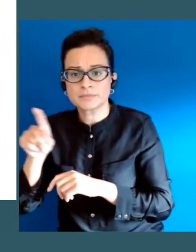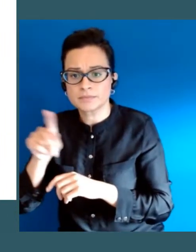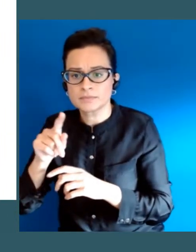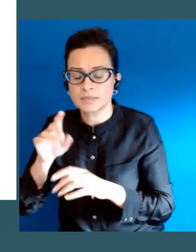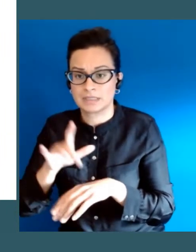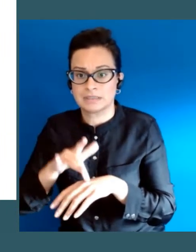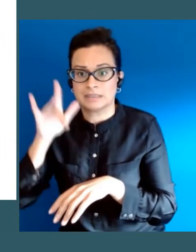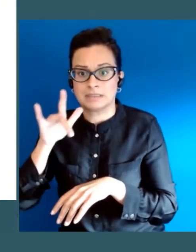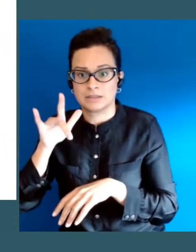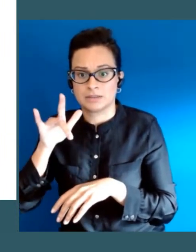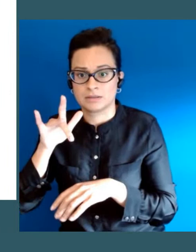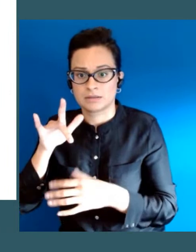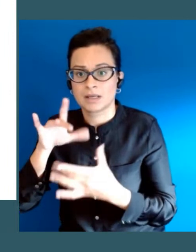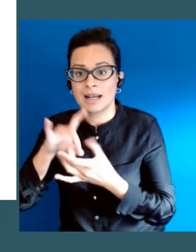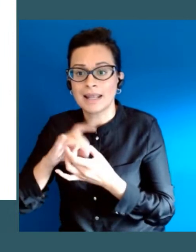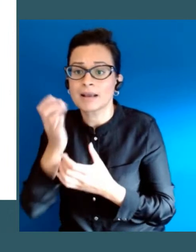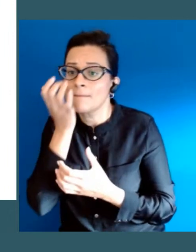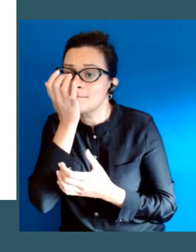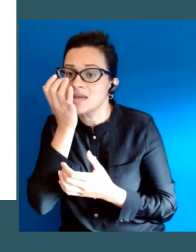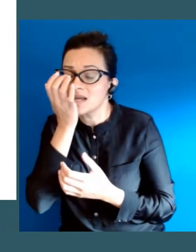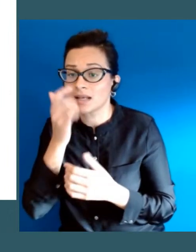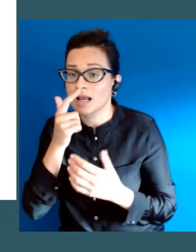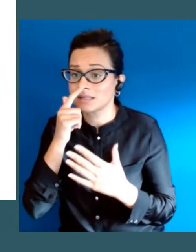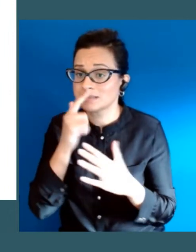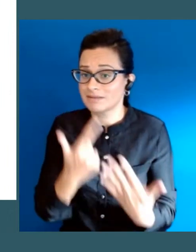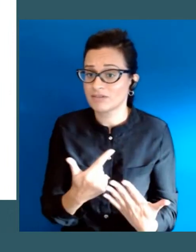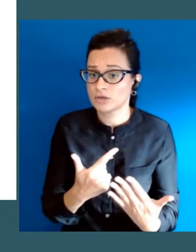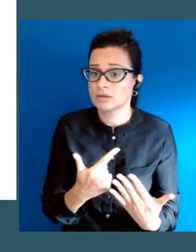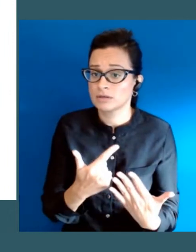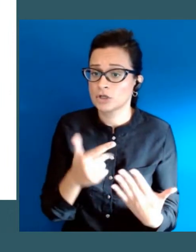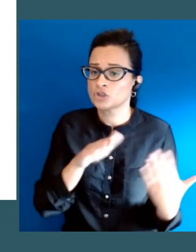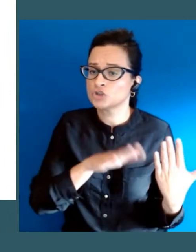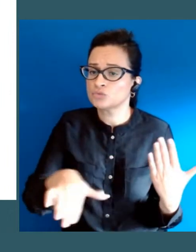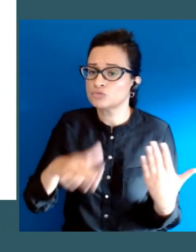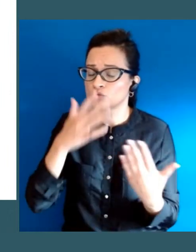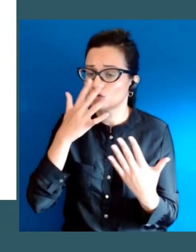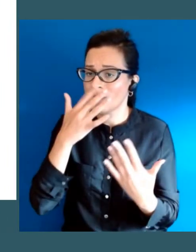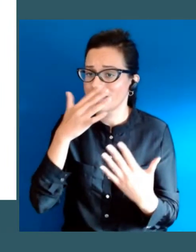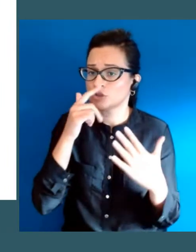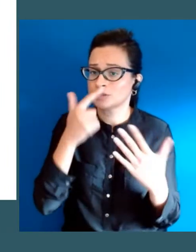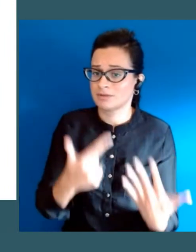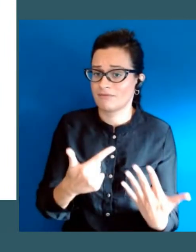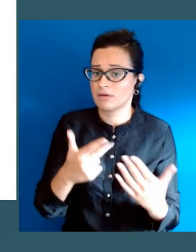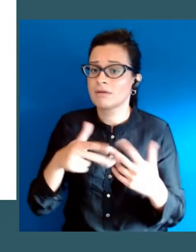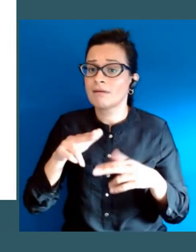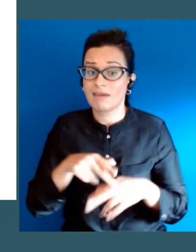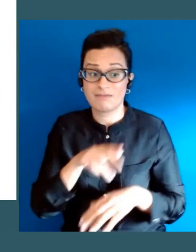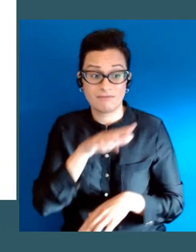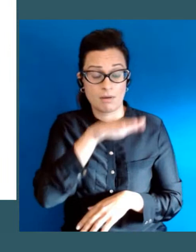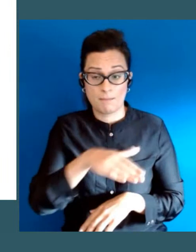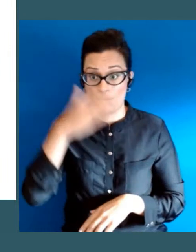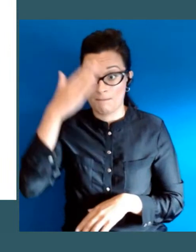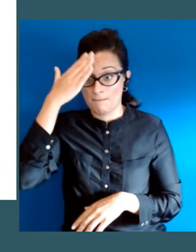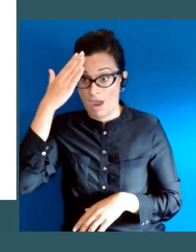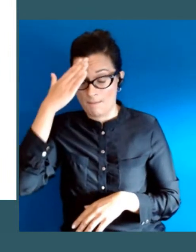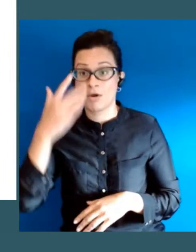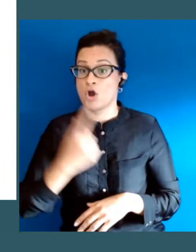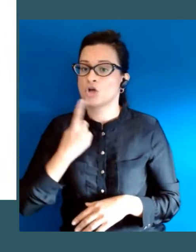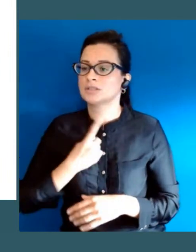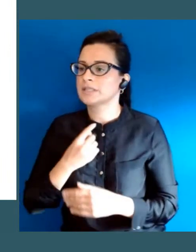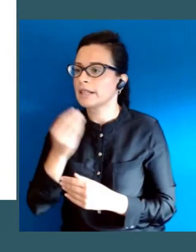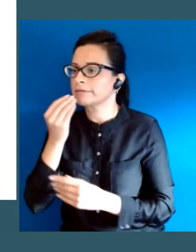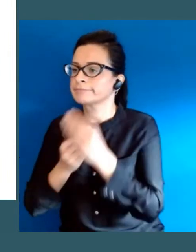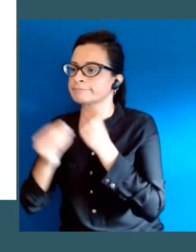to peanut at 7 years of age. And what they found was that if a breastfeeding mother was consuming peanut whilst